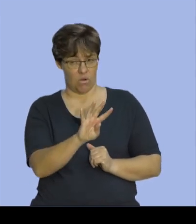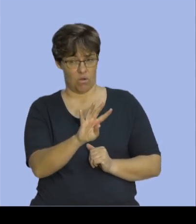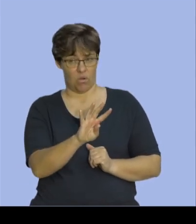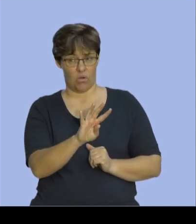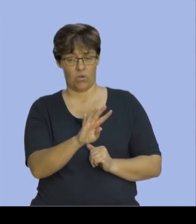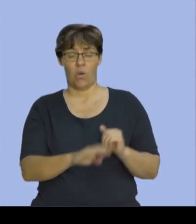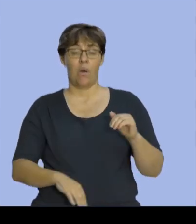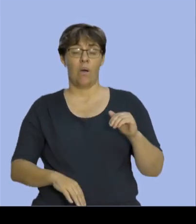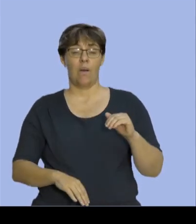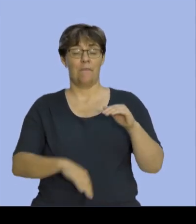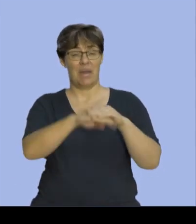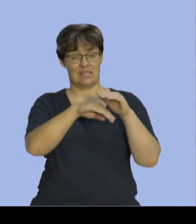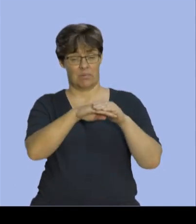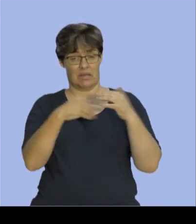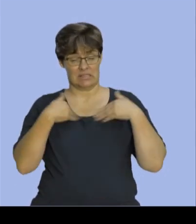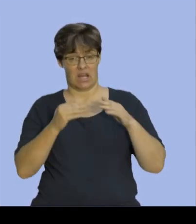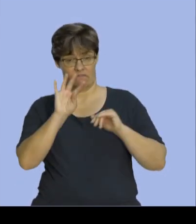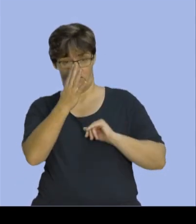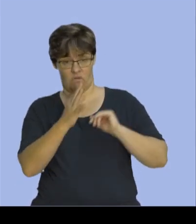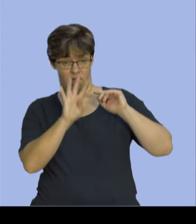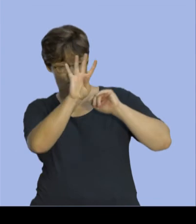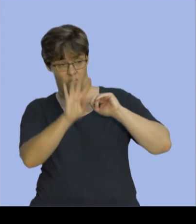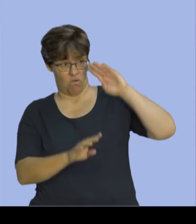that you stretch your maximum to be